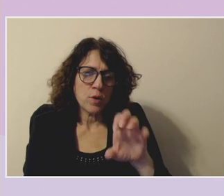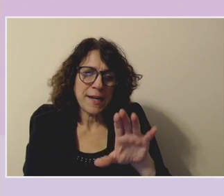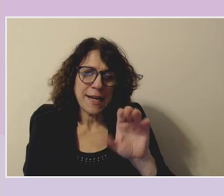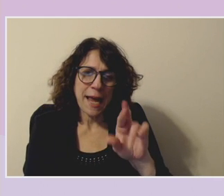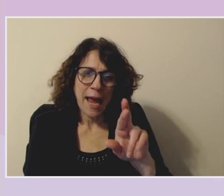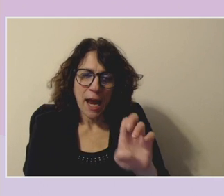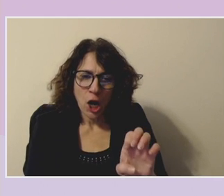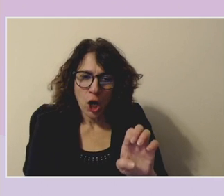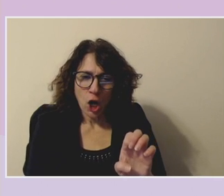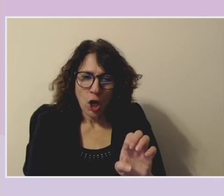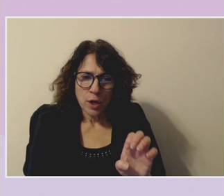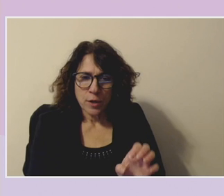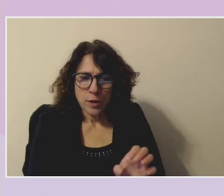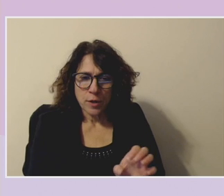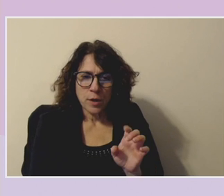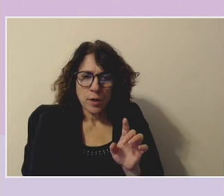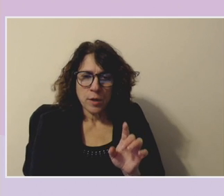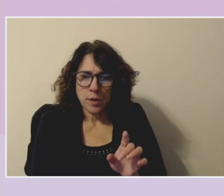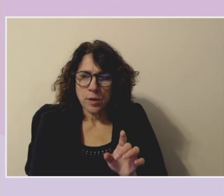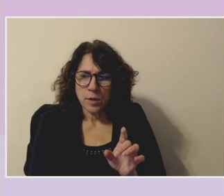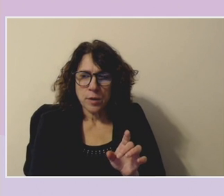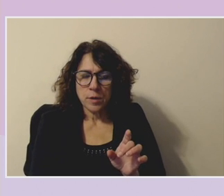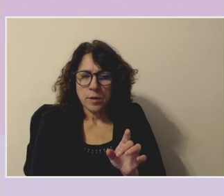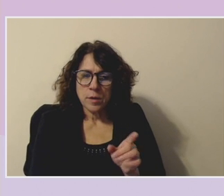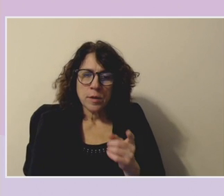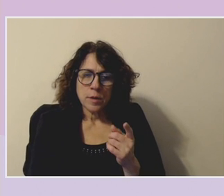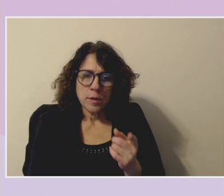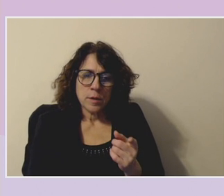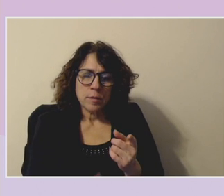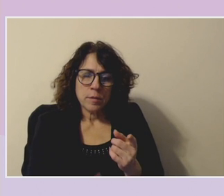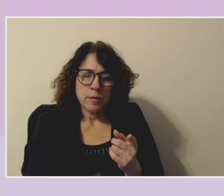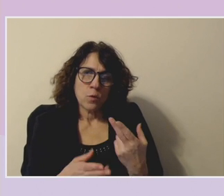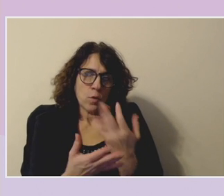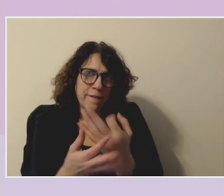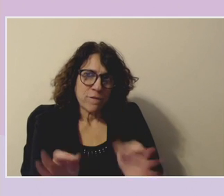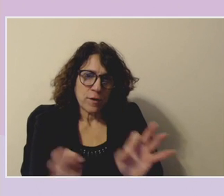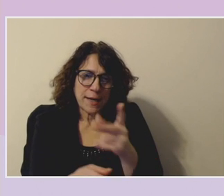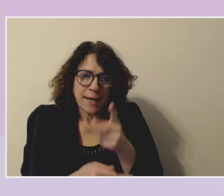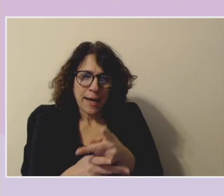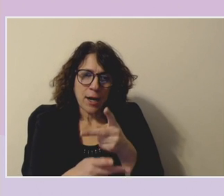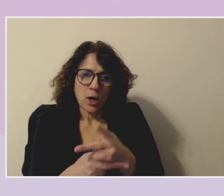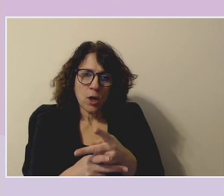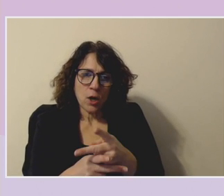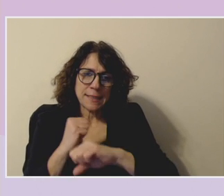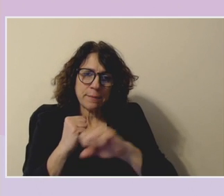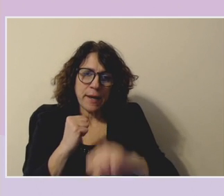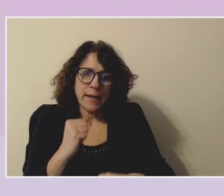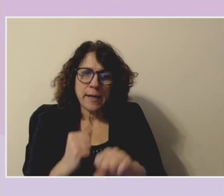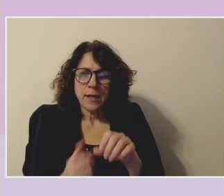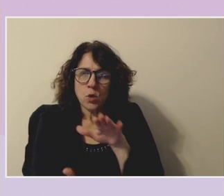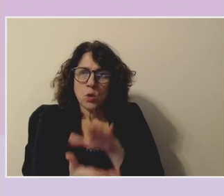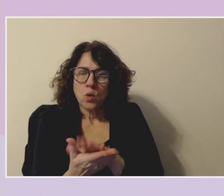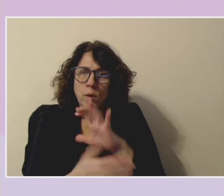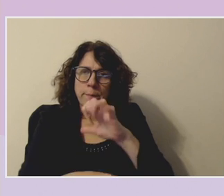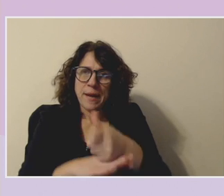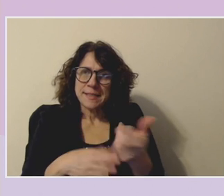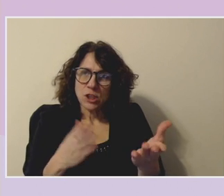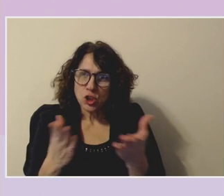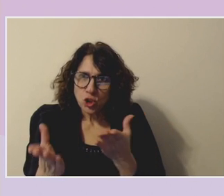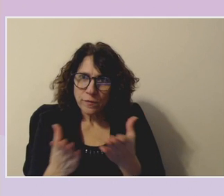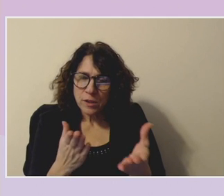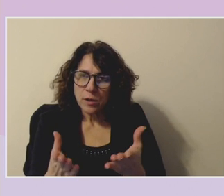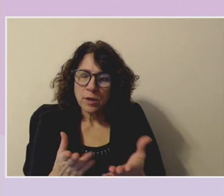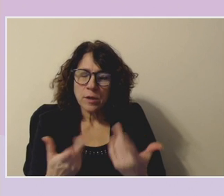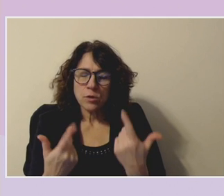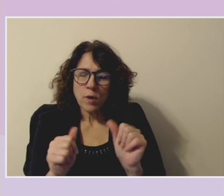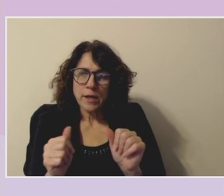I referred to it as the expanded school-based services SPA. We've been trying to transition our language